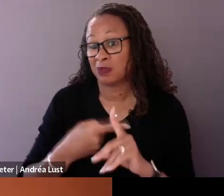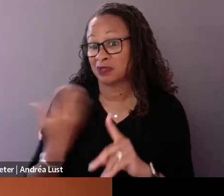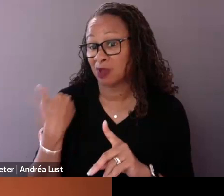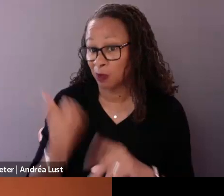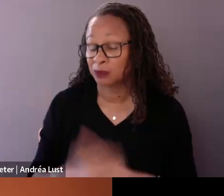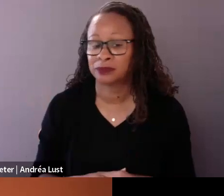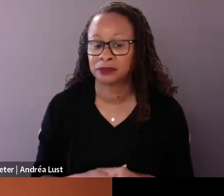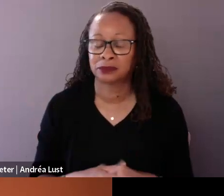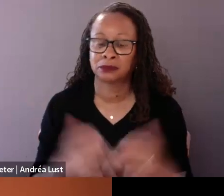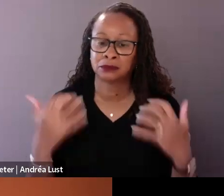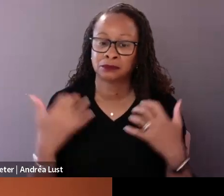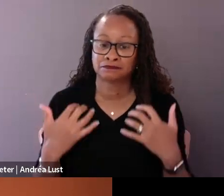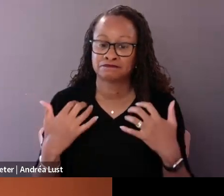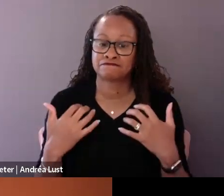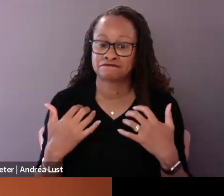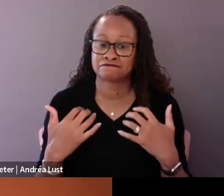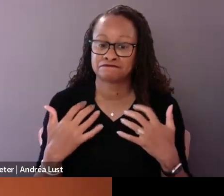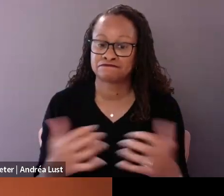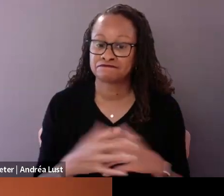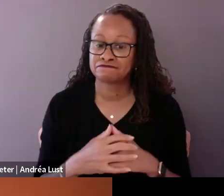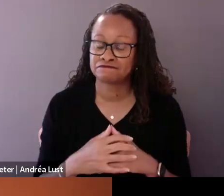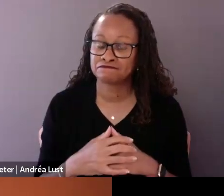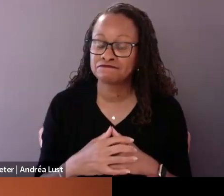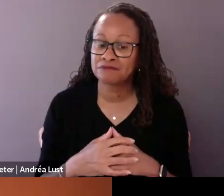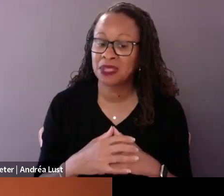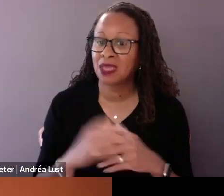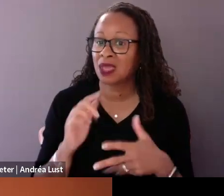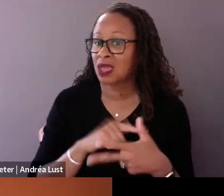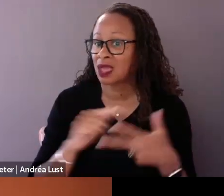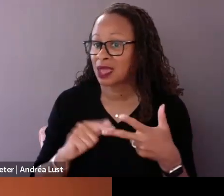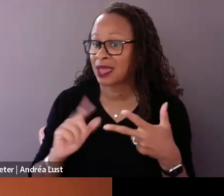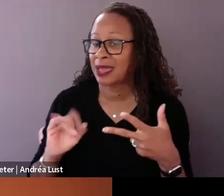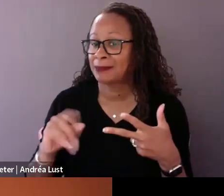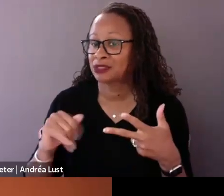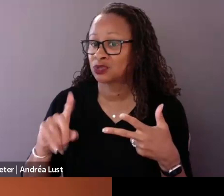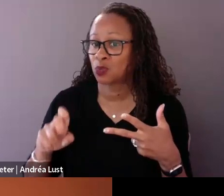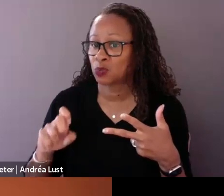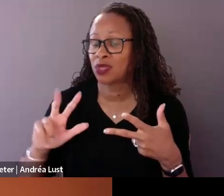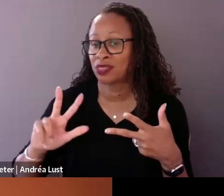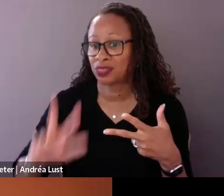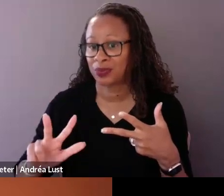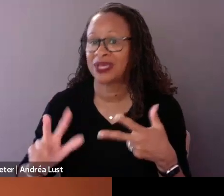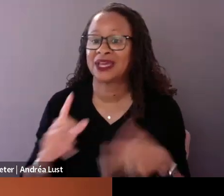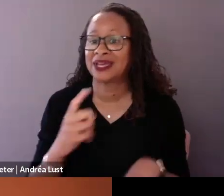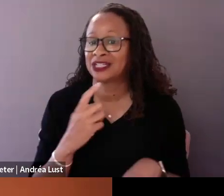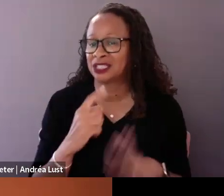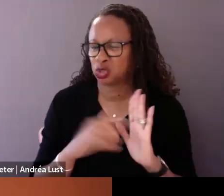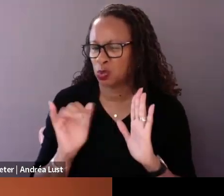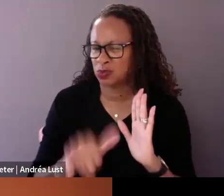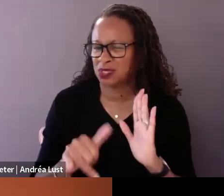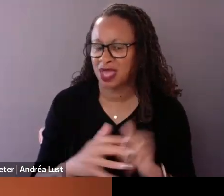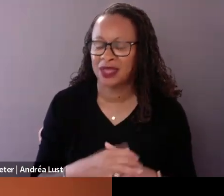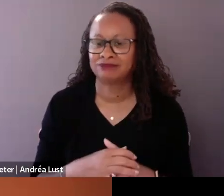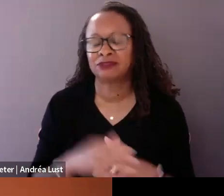And the audience is just in episode 3, which of course kind of shows that denouement. But maybe you could take us back to the